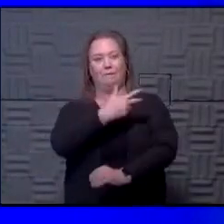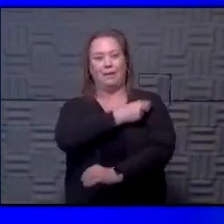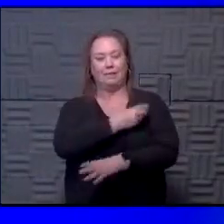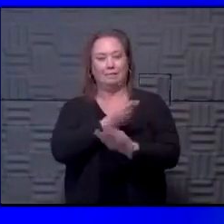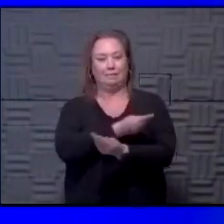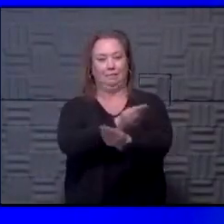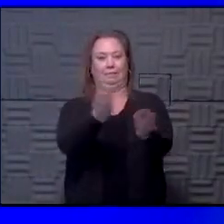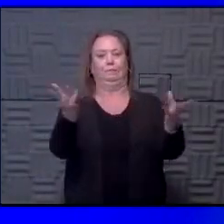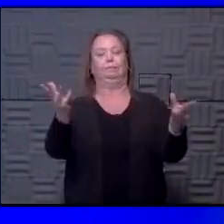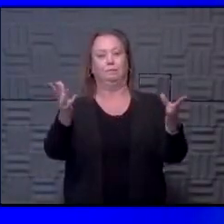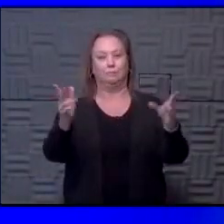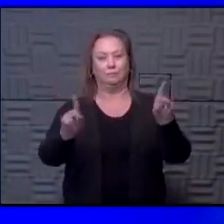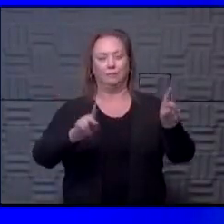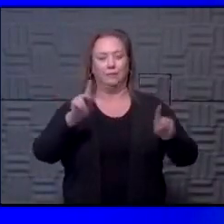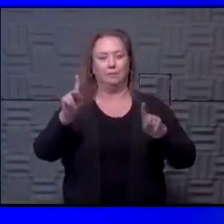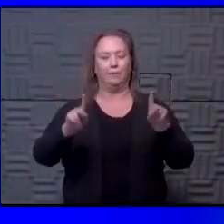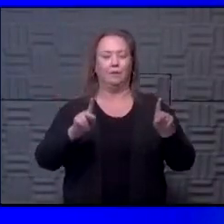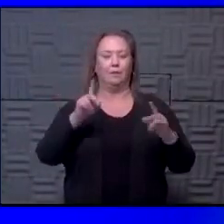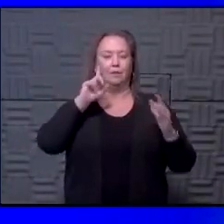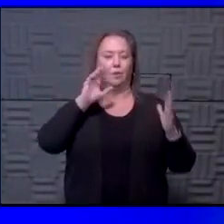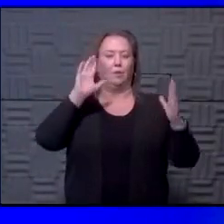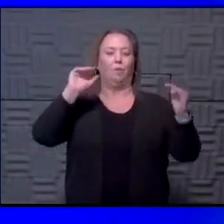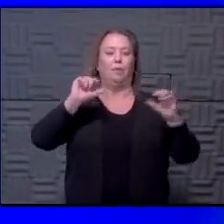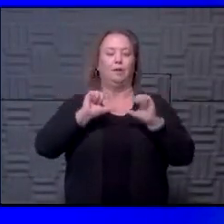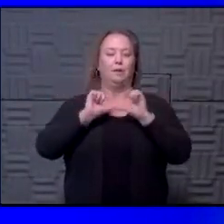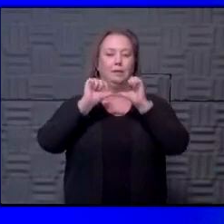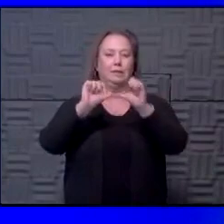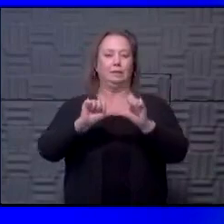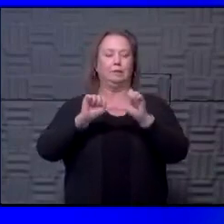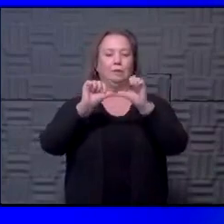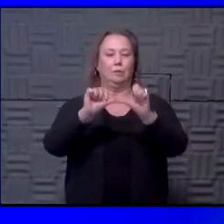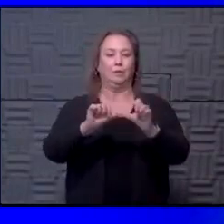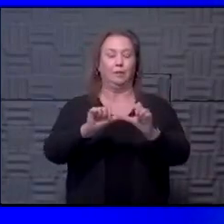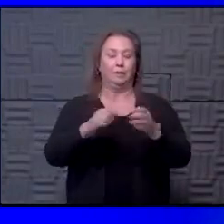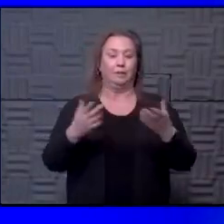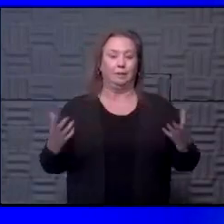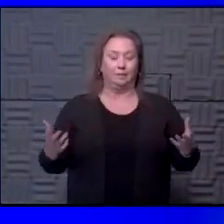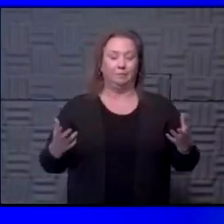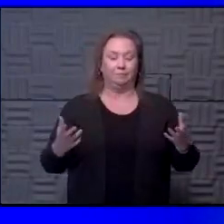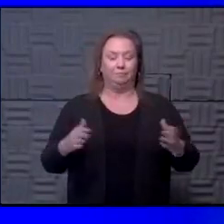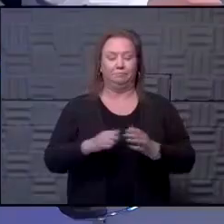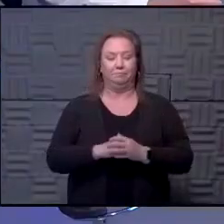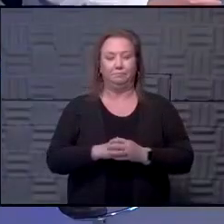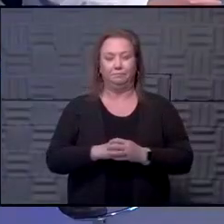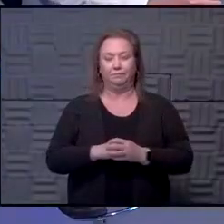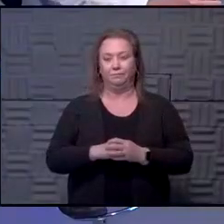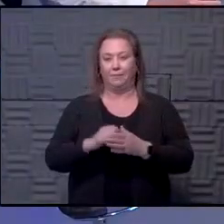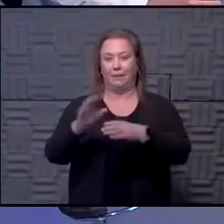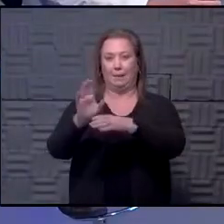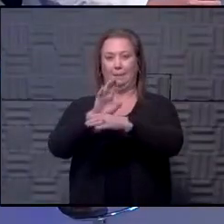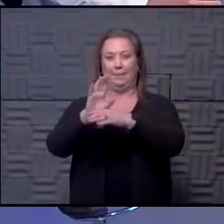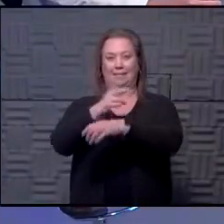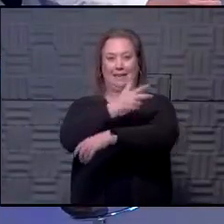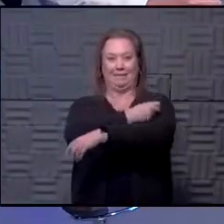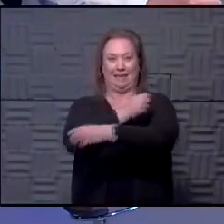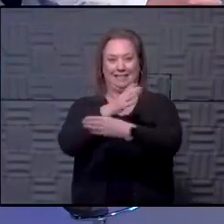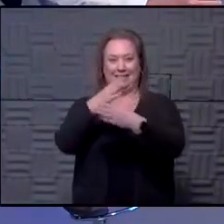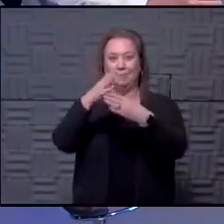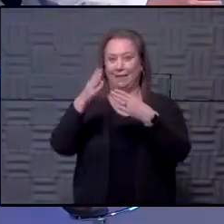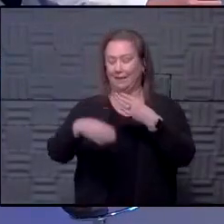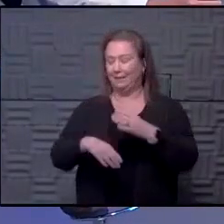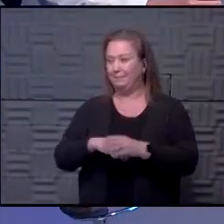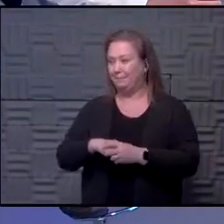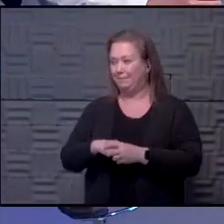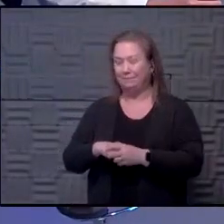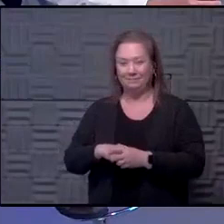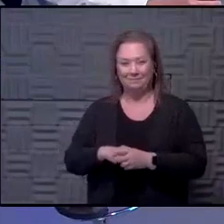rolled out to the general public, so we hope that will continue, and overall that's going to be a good thing for us. Yeah, we have a busy vaccine weekend this weekend.